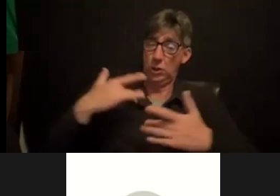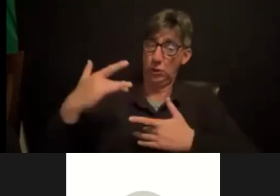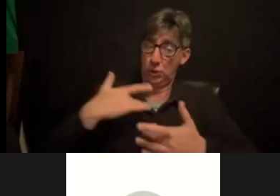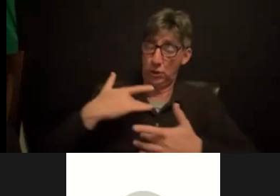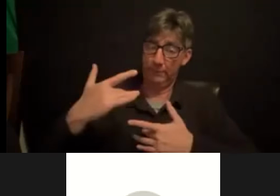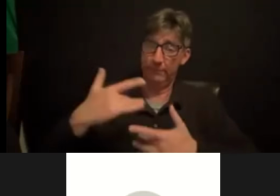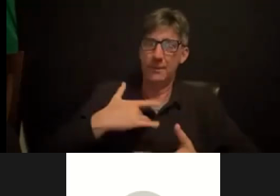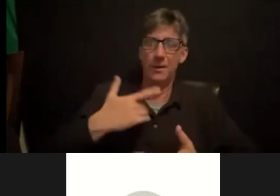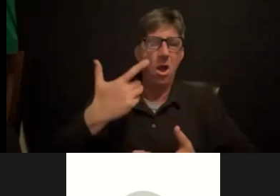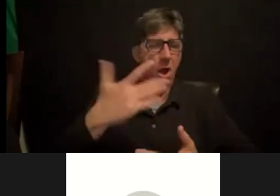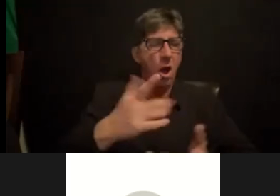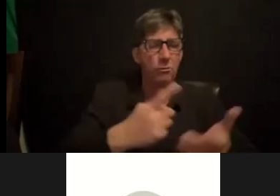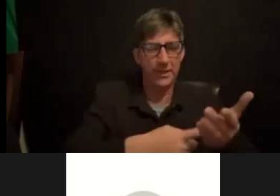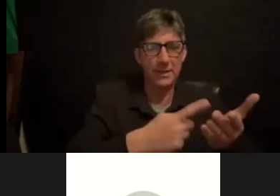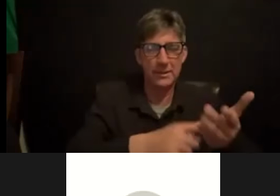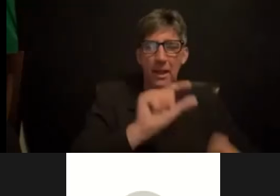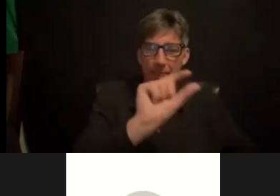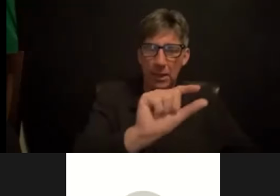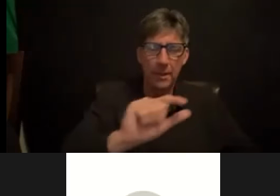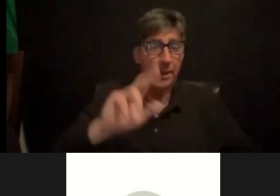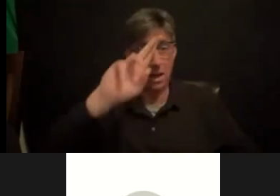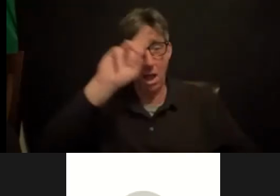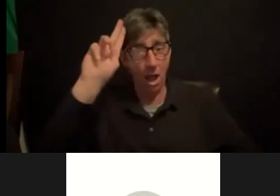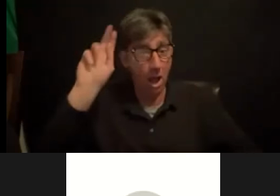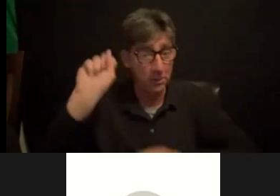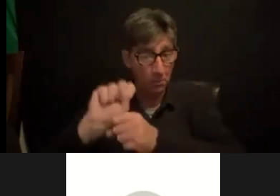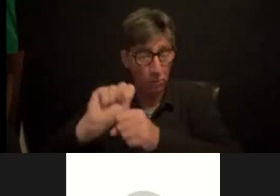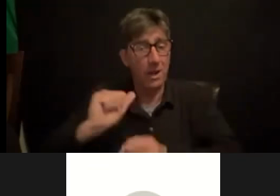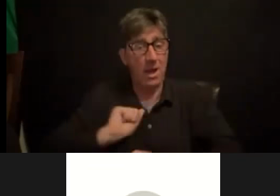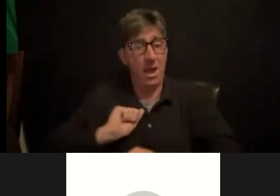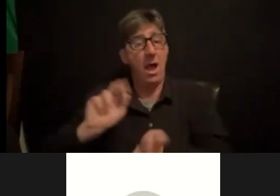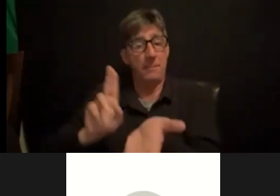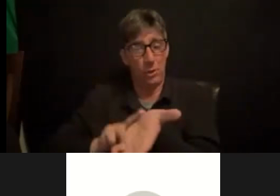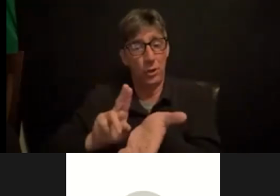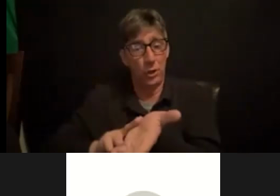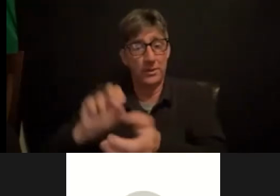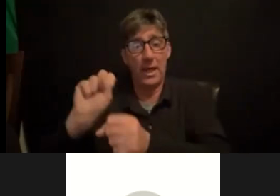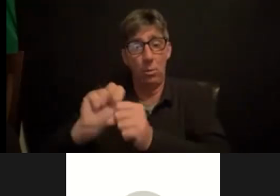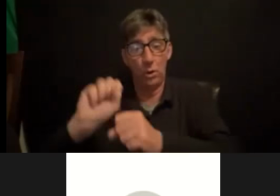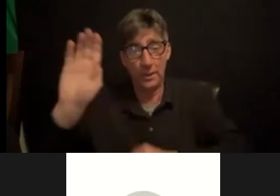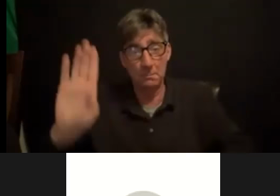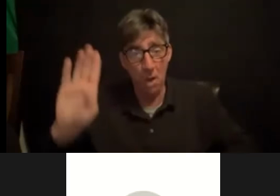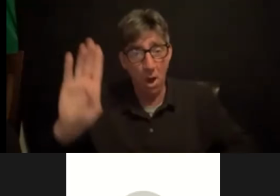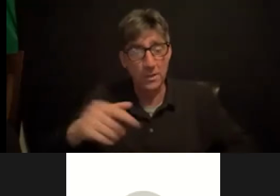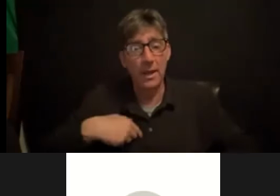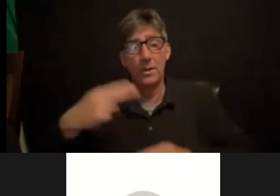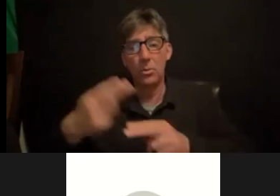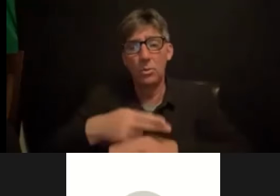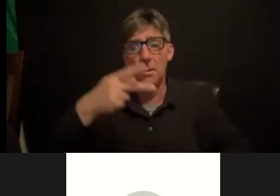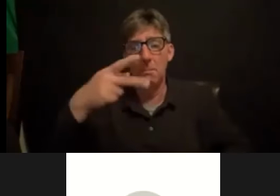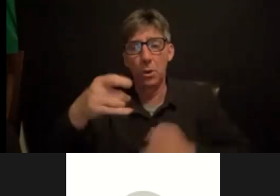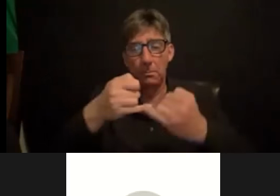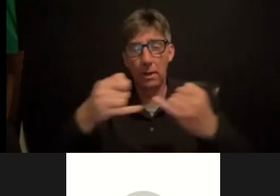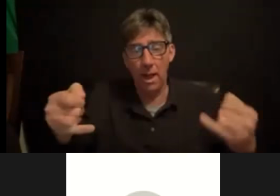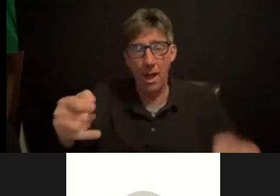addressed earlier, just concerning like hospital workers. I'm a nurse that works in Boston, and I've been taking the commuter rail on the Worcester